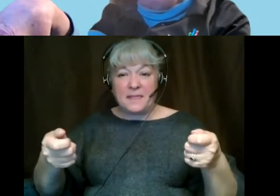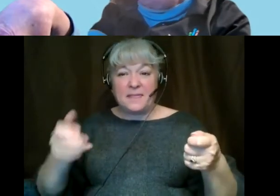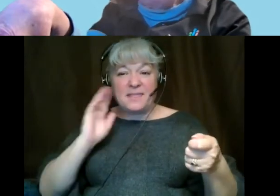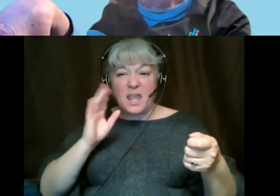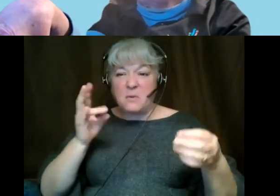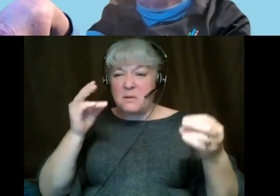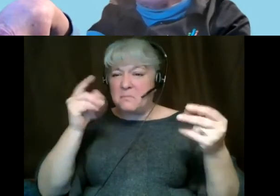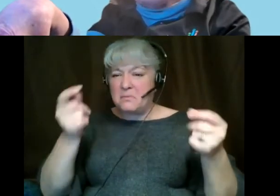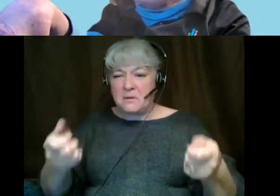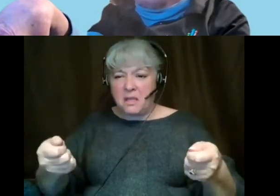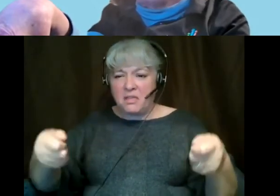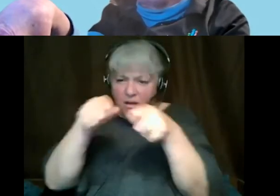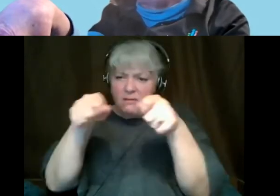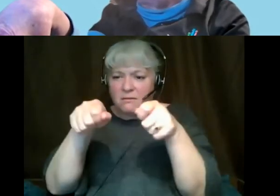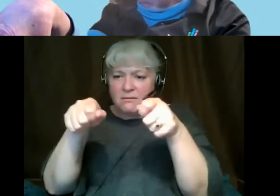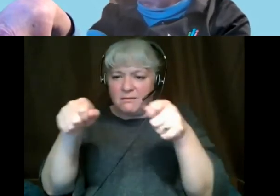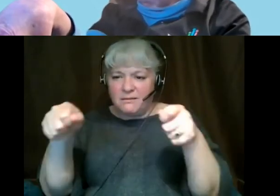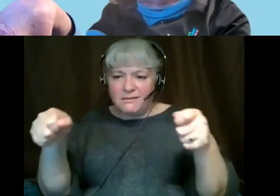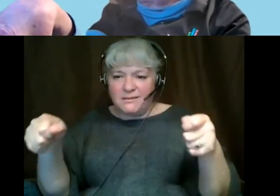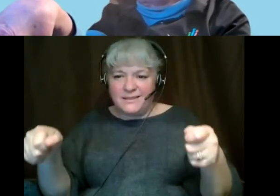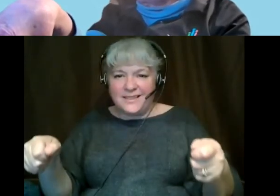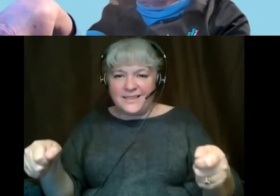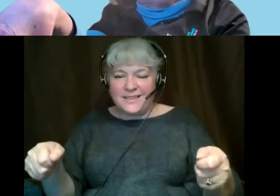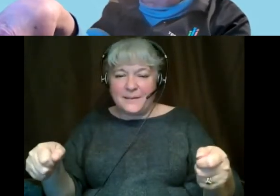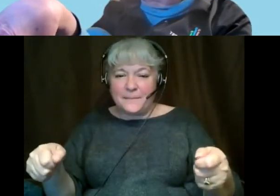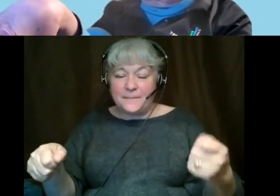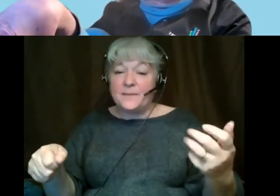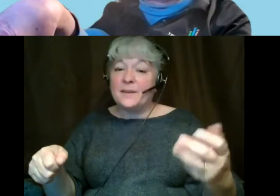half, especially with